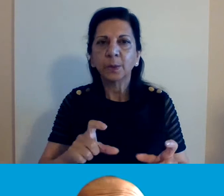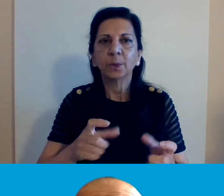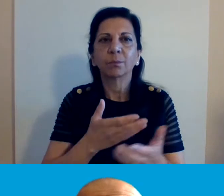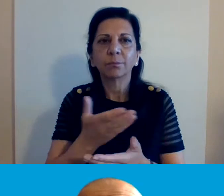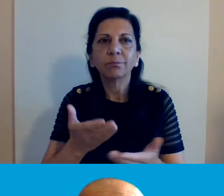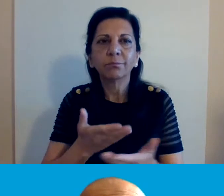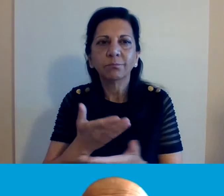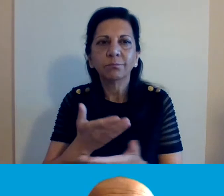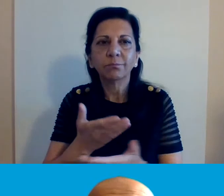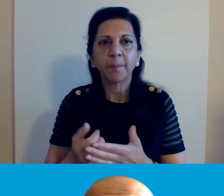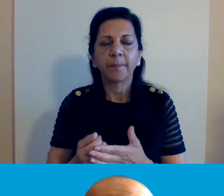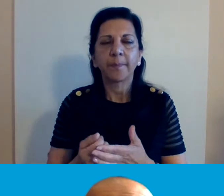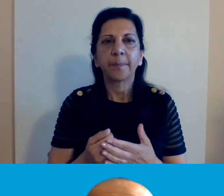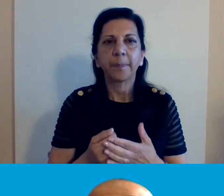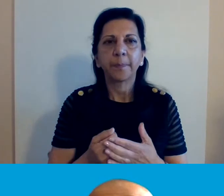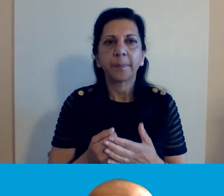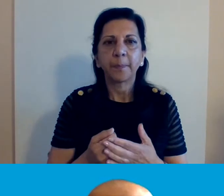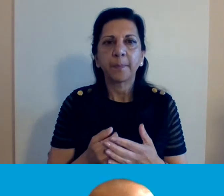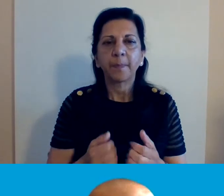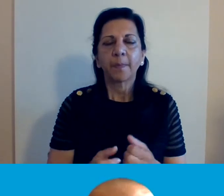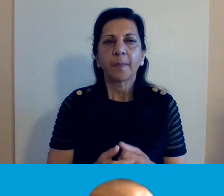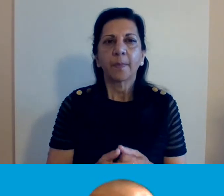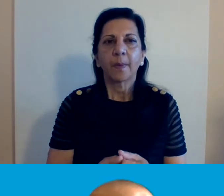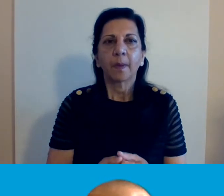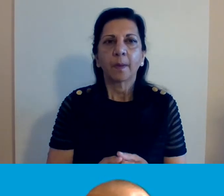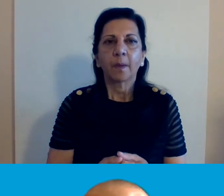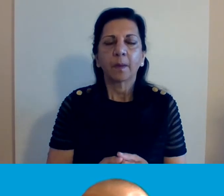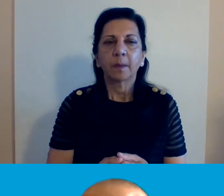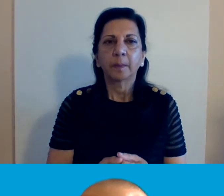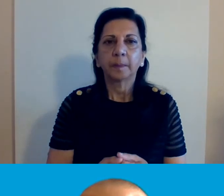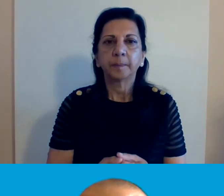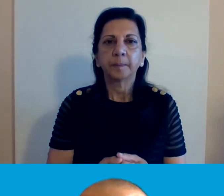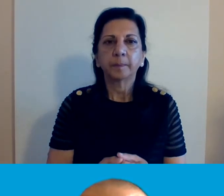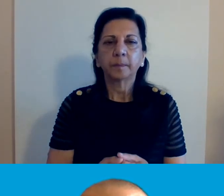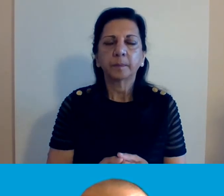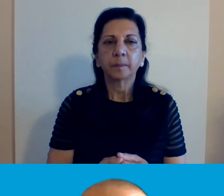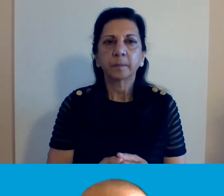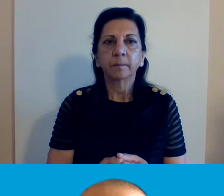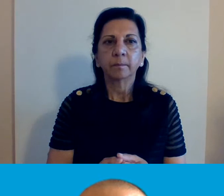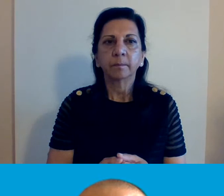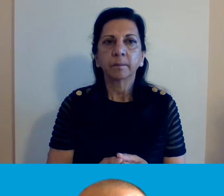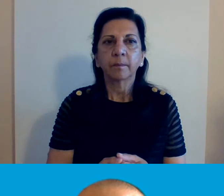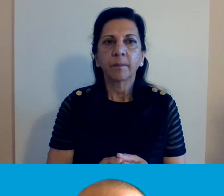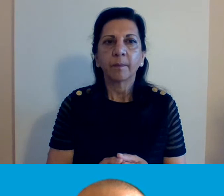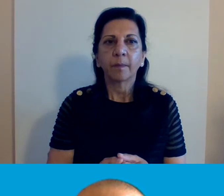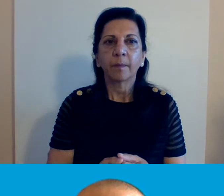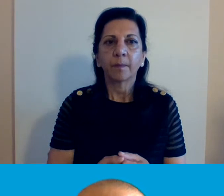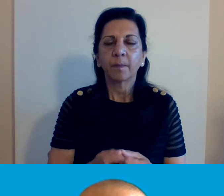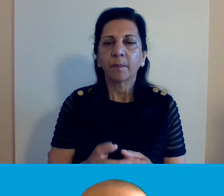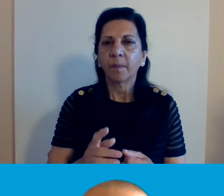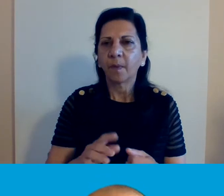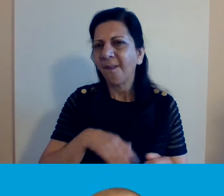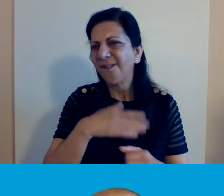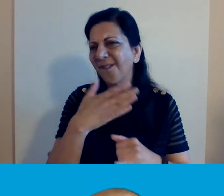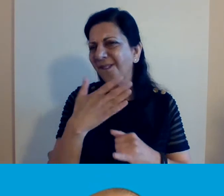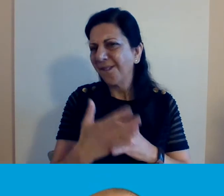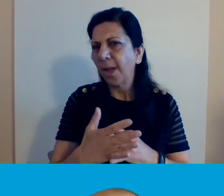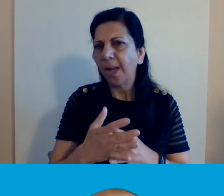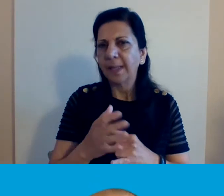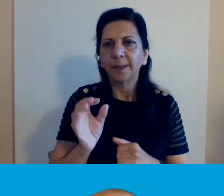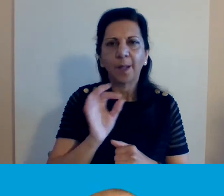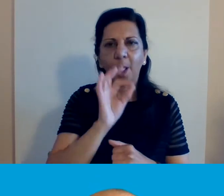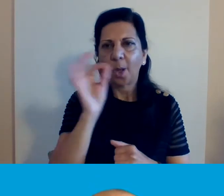potential presentations that we may want to do at the beginning of a session going forward. I'll take that last question from Paul, and then I'm